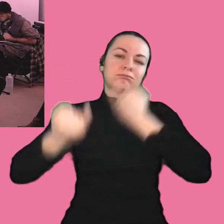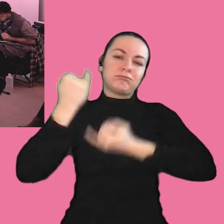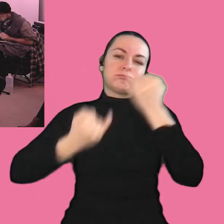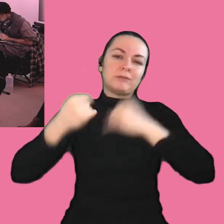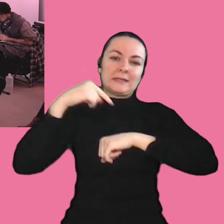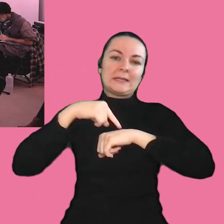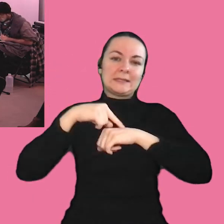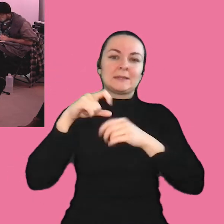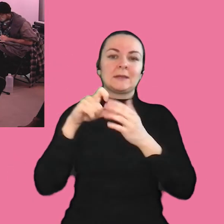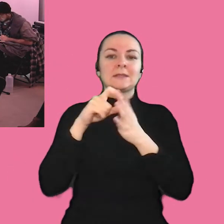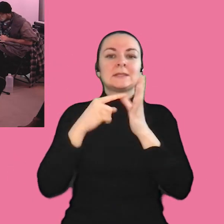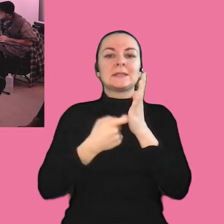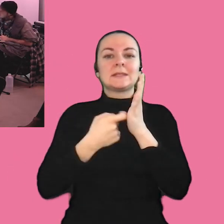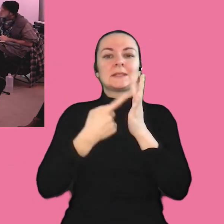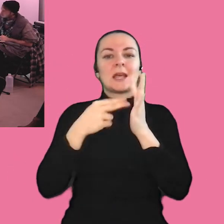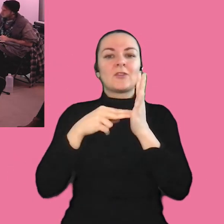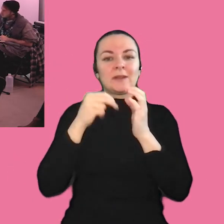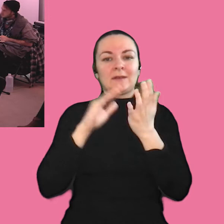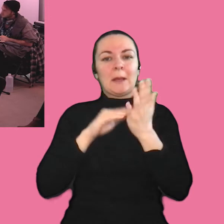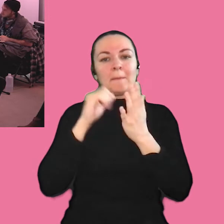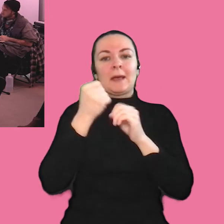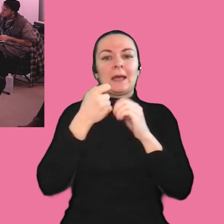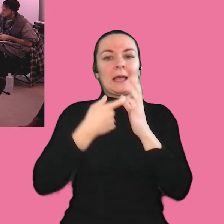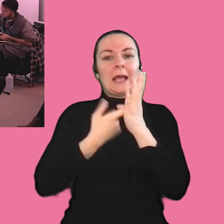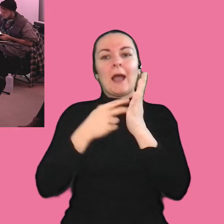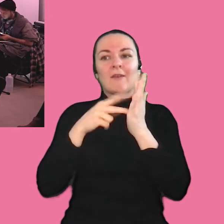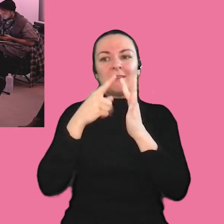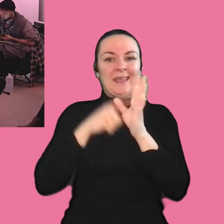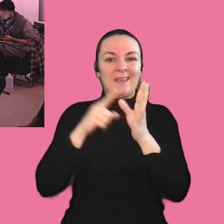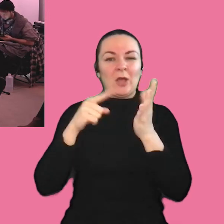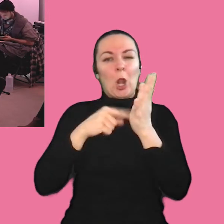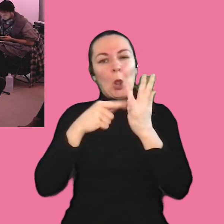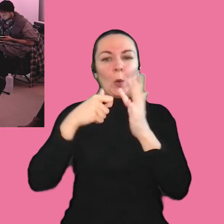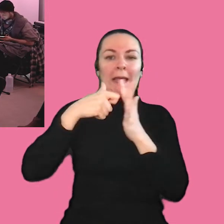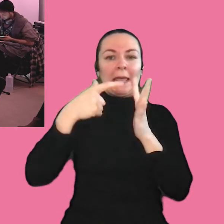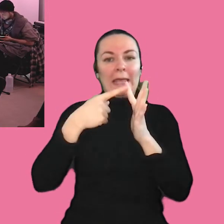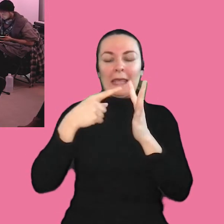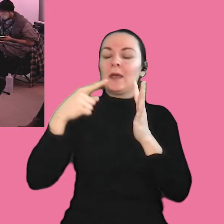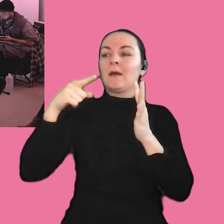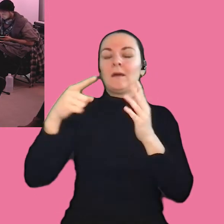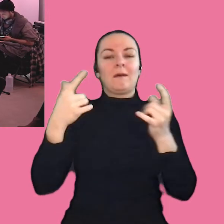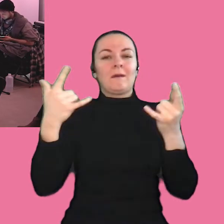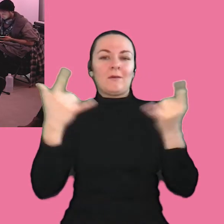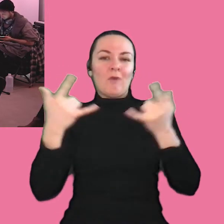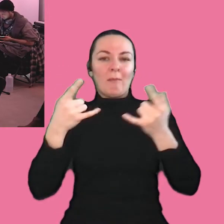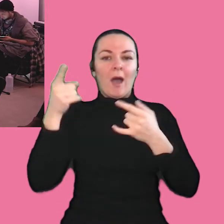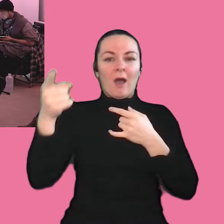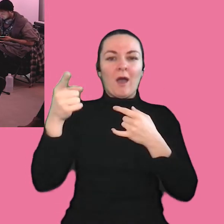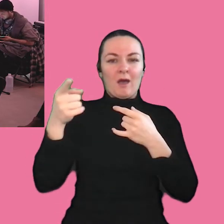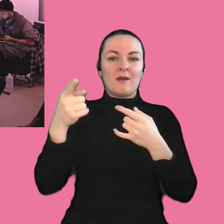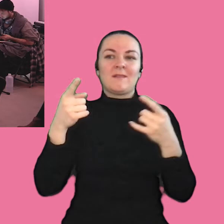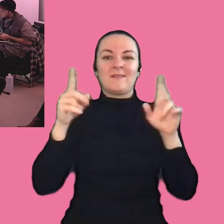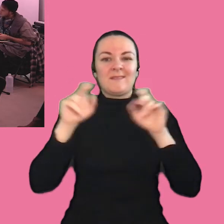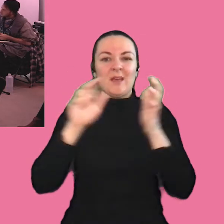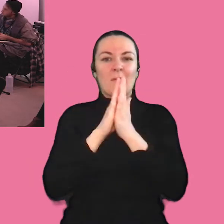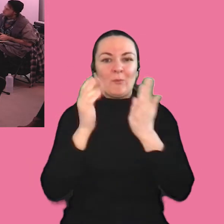For quite a few reasons, it was quite a traumatic experience, and I had quite a lot to process after the